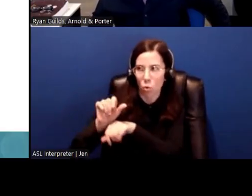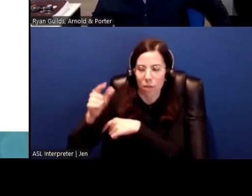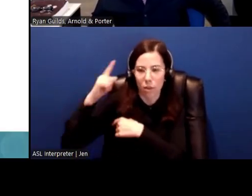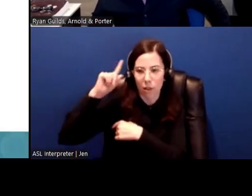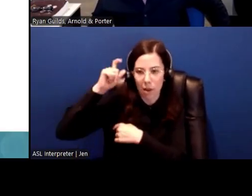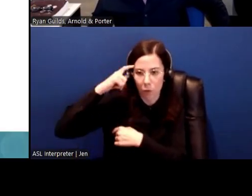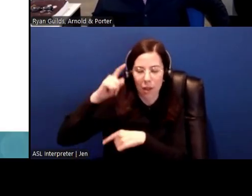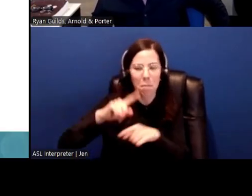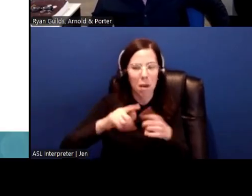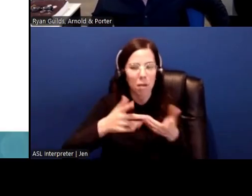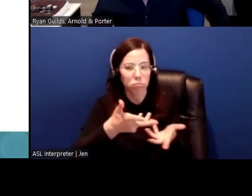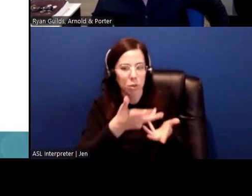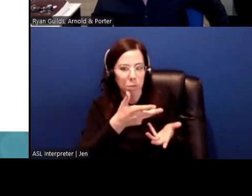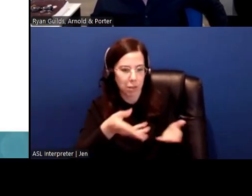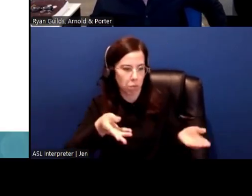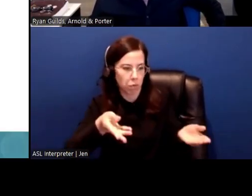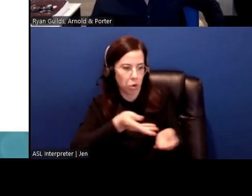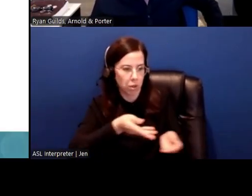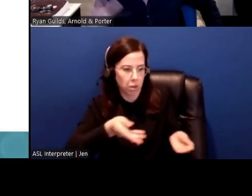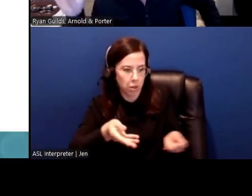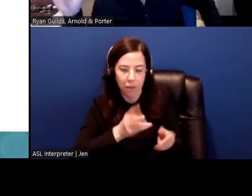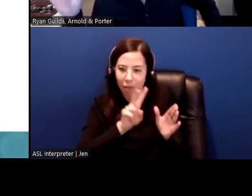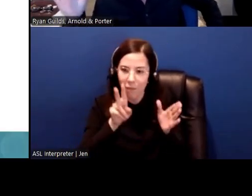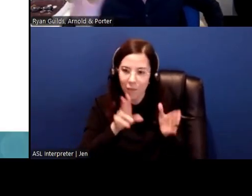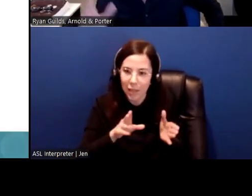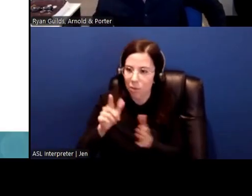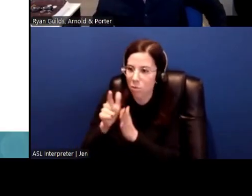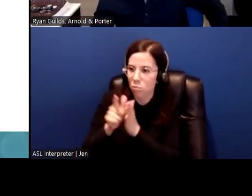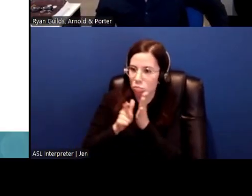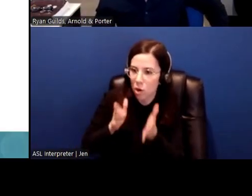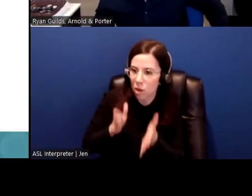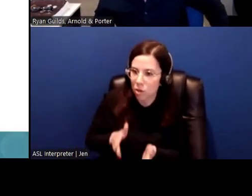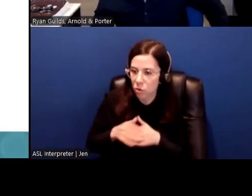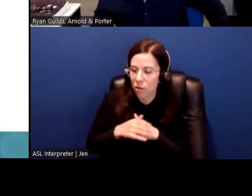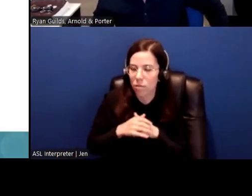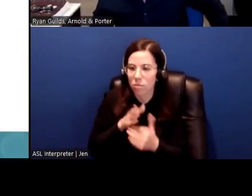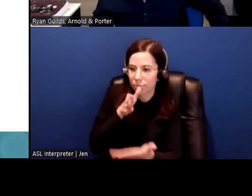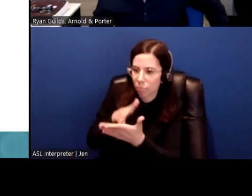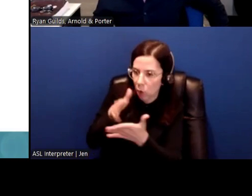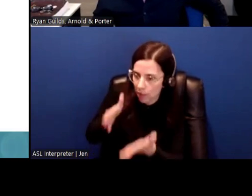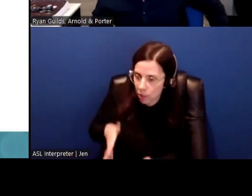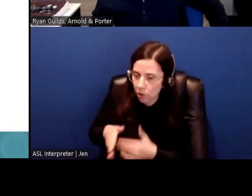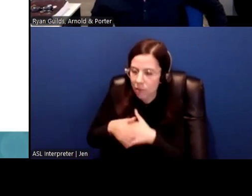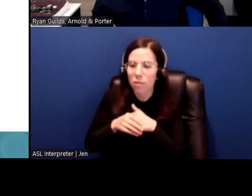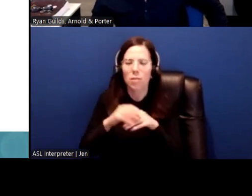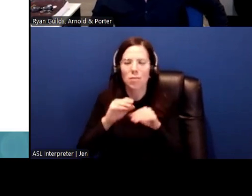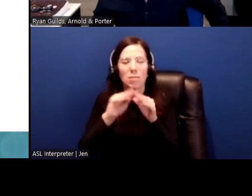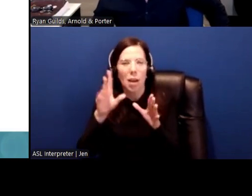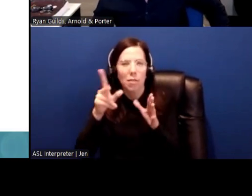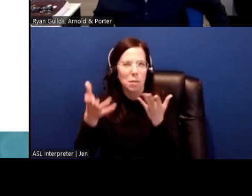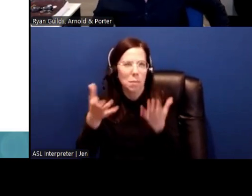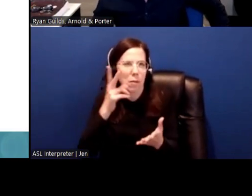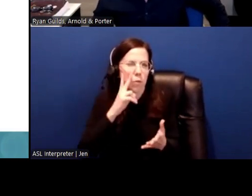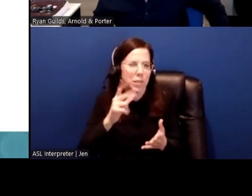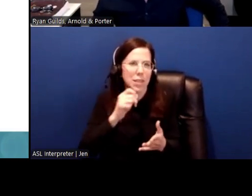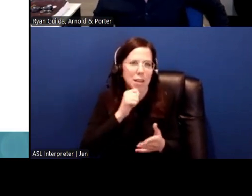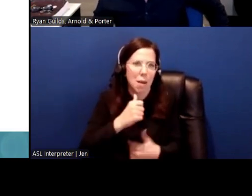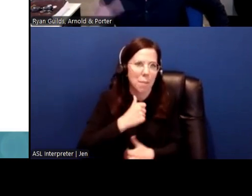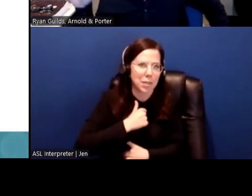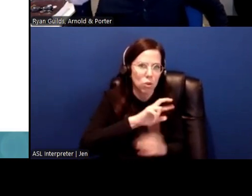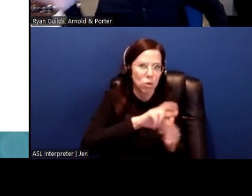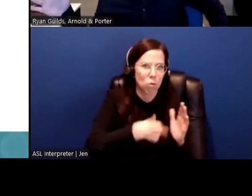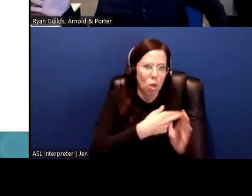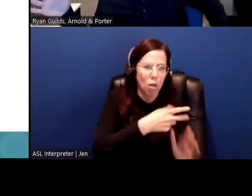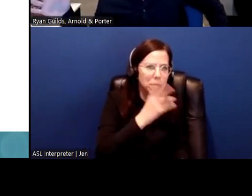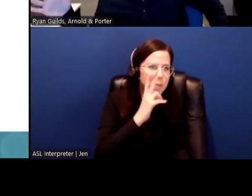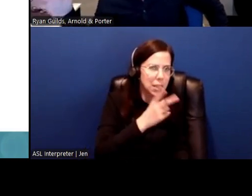victims and prosecutors. And this is a model that exists obviously in the civilian world. Many of you may have at some point served in that role,